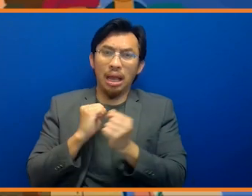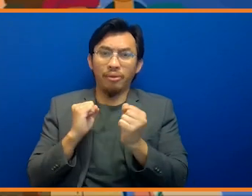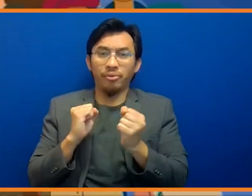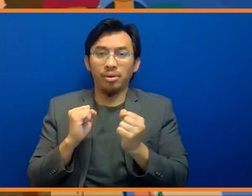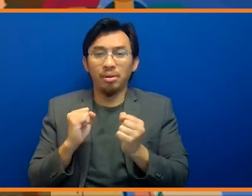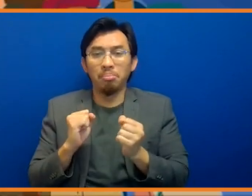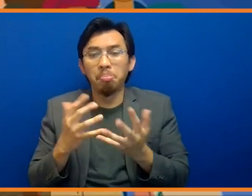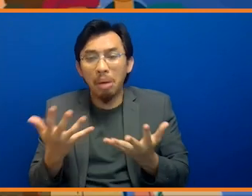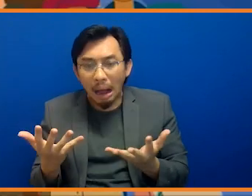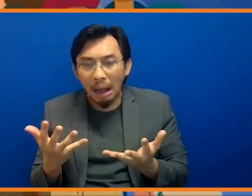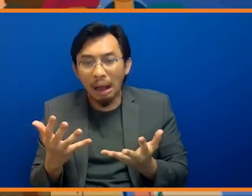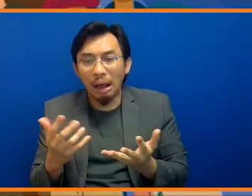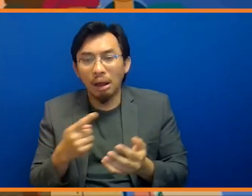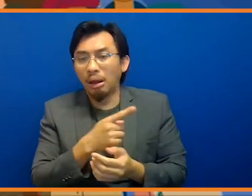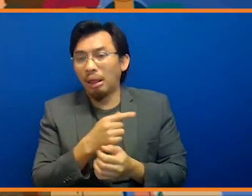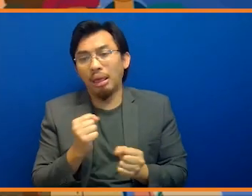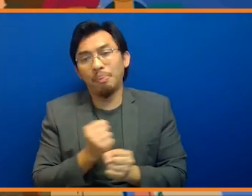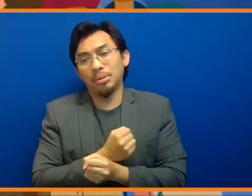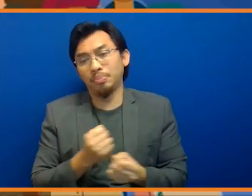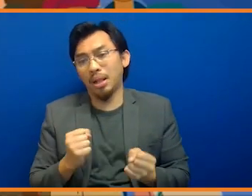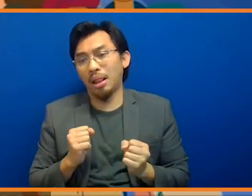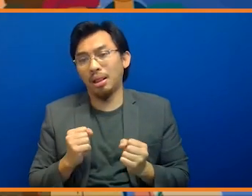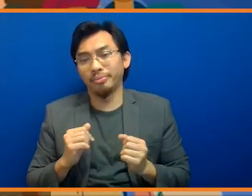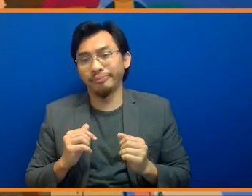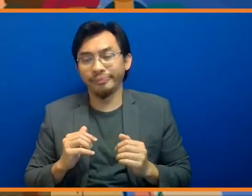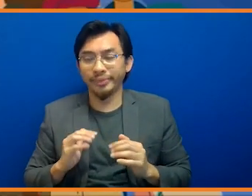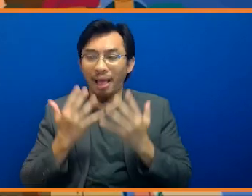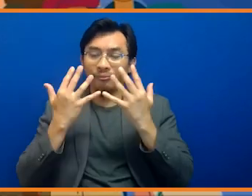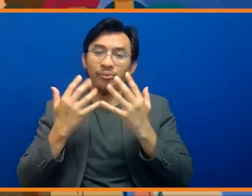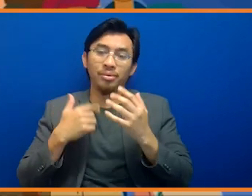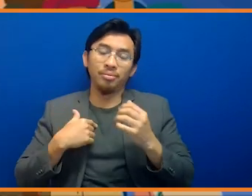then he himself cannot survive